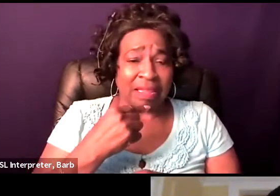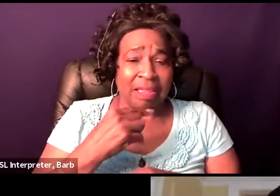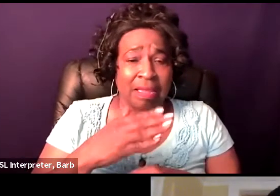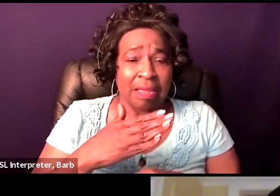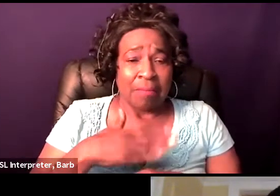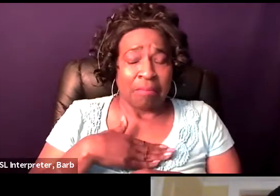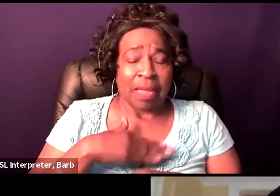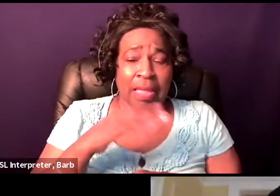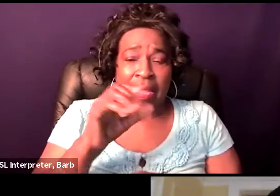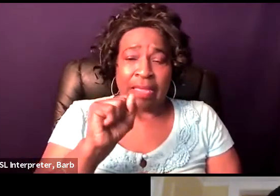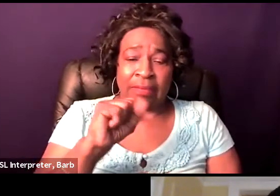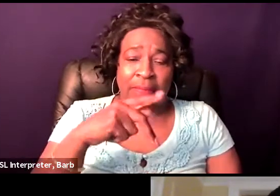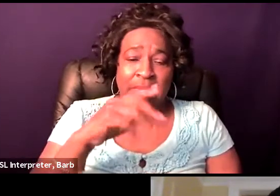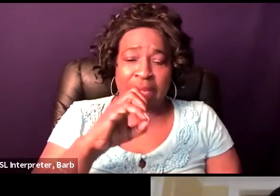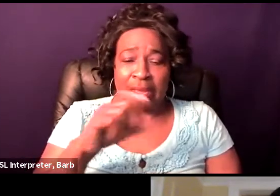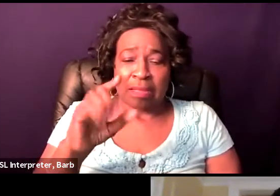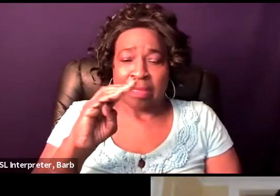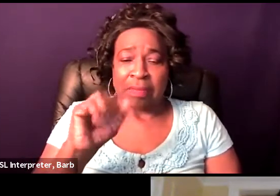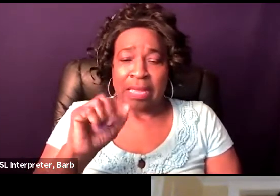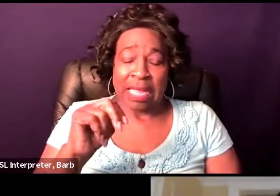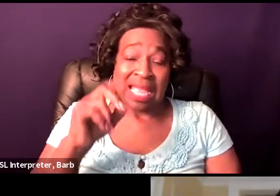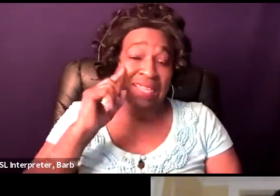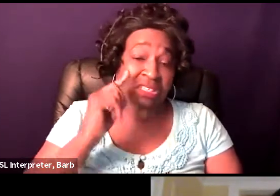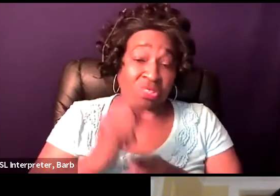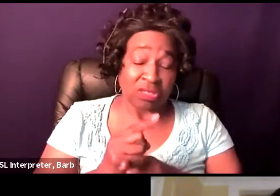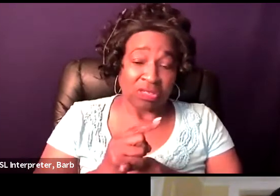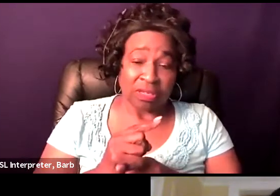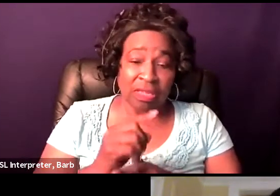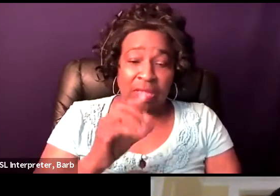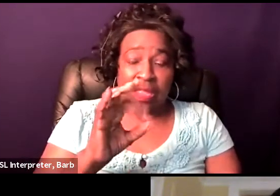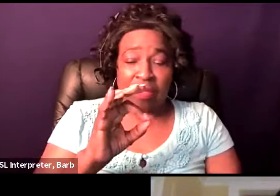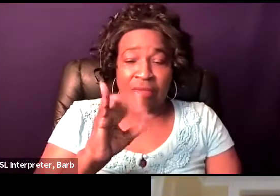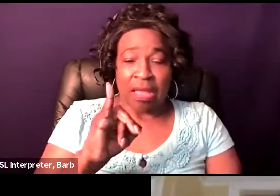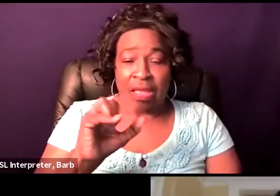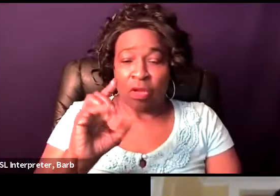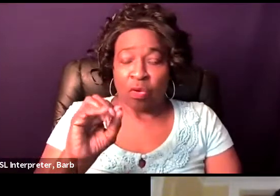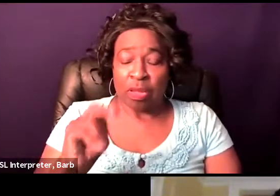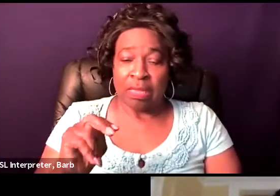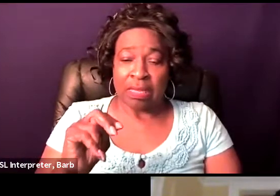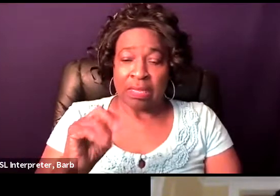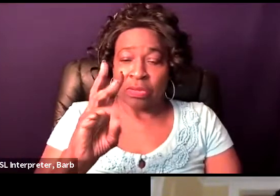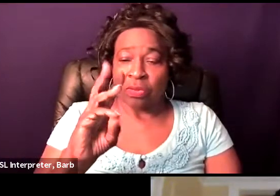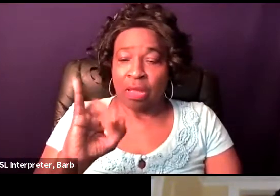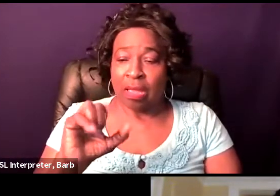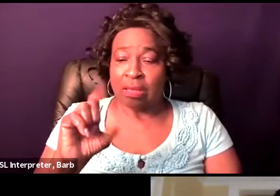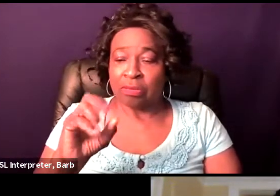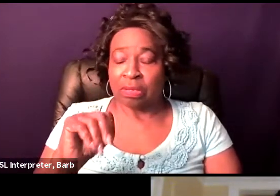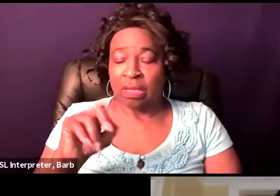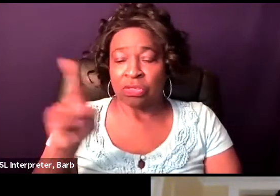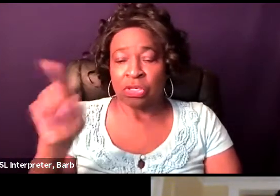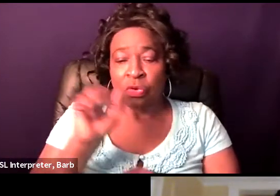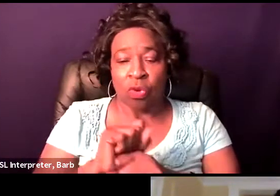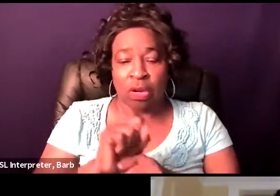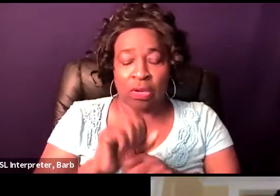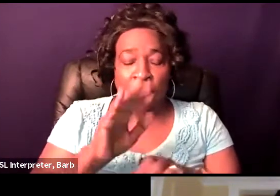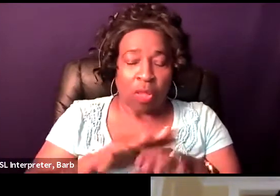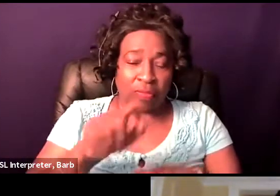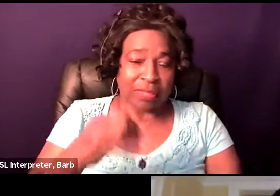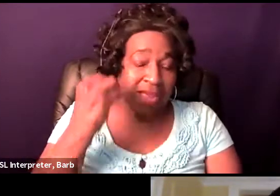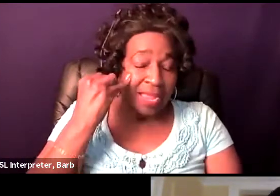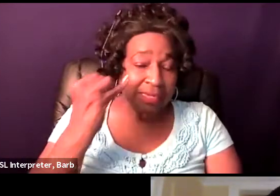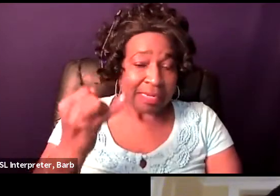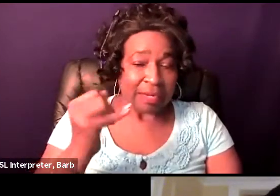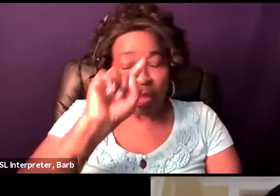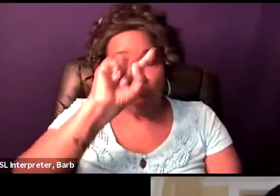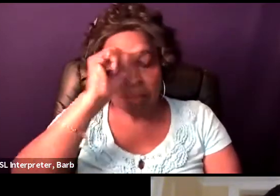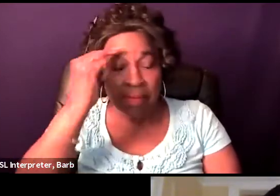sister, Fallon Wilson, is working on this idea of Black tech futures, a different